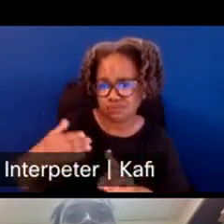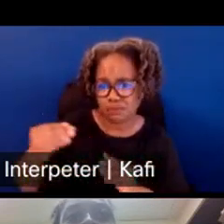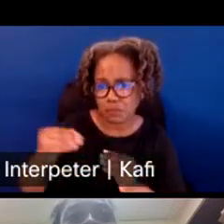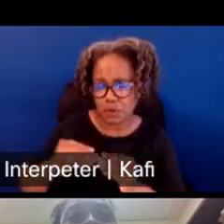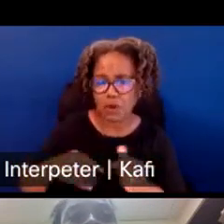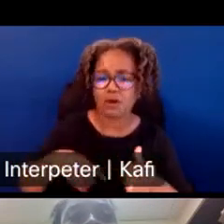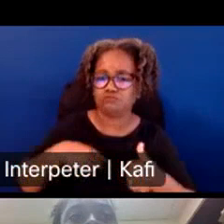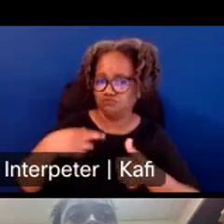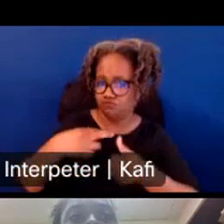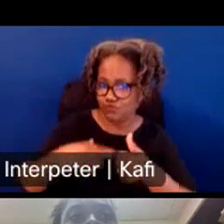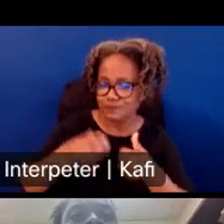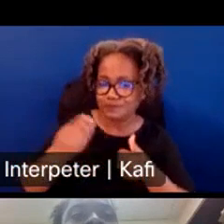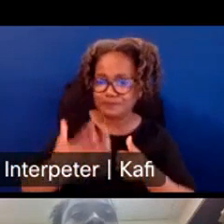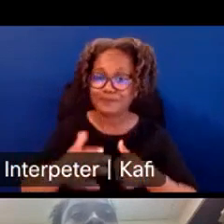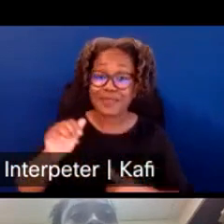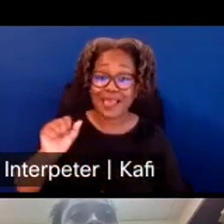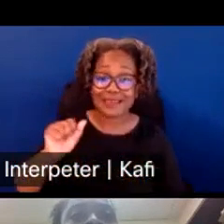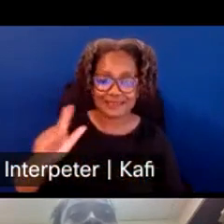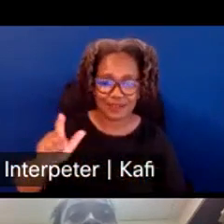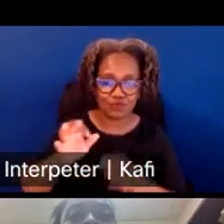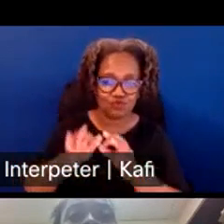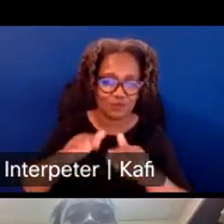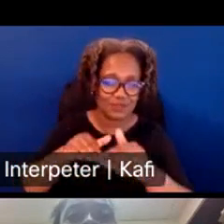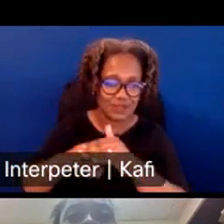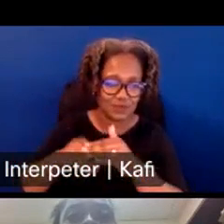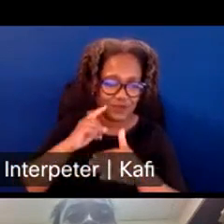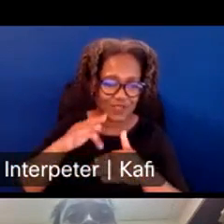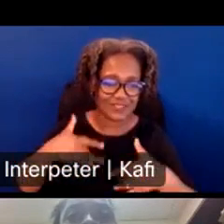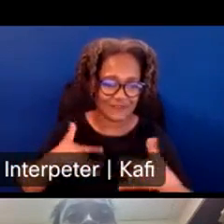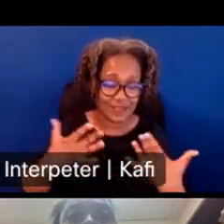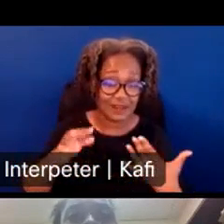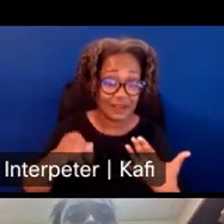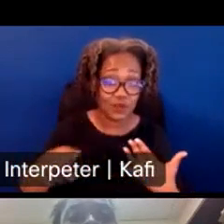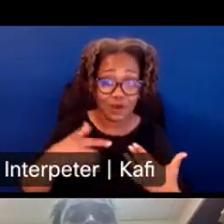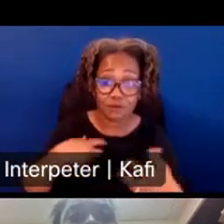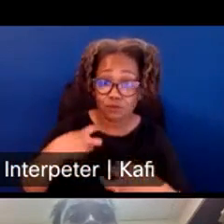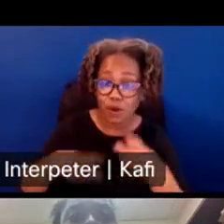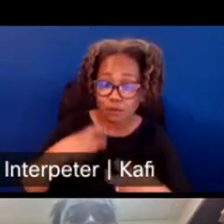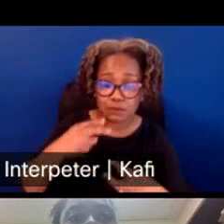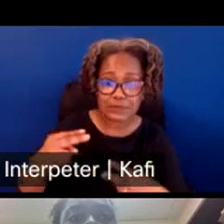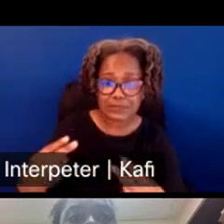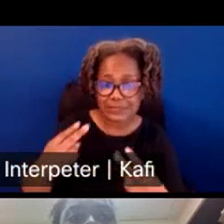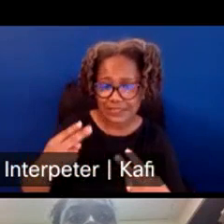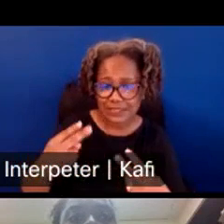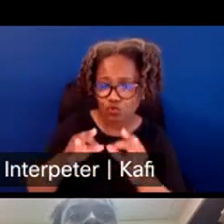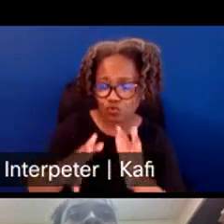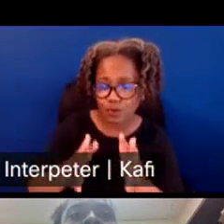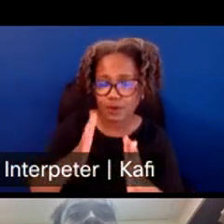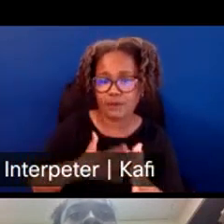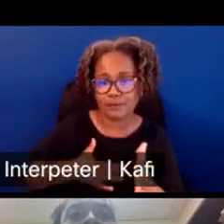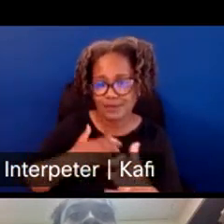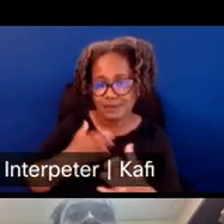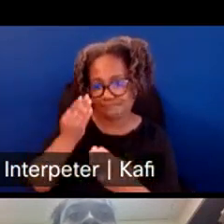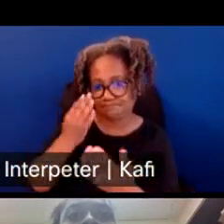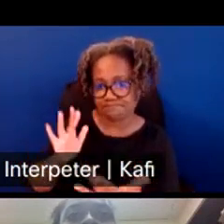send a message to the host. As always, keep your microphones on mute throughout the entire session. Please